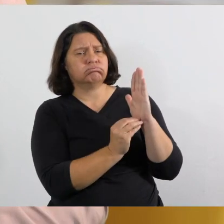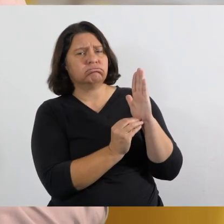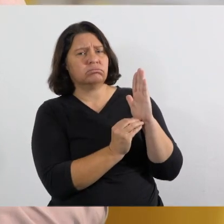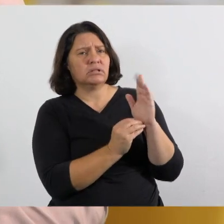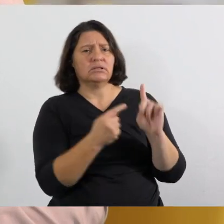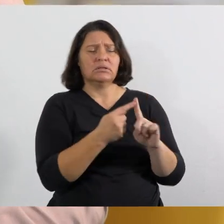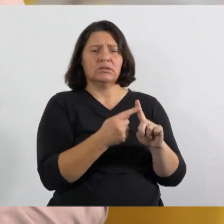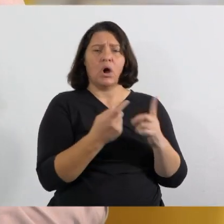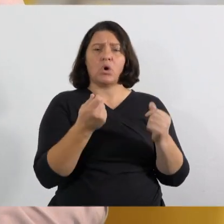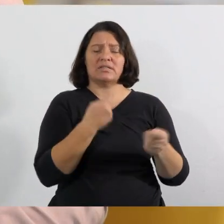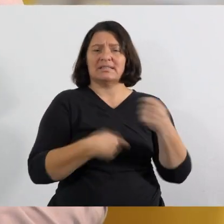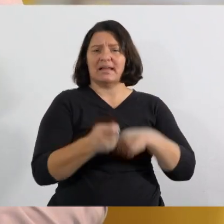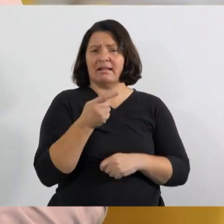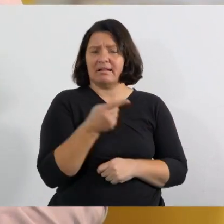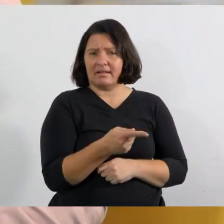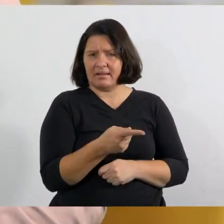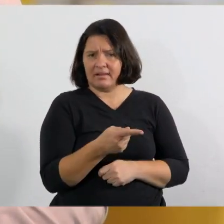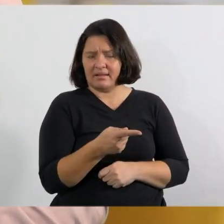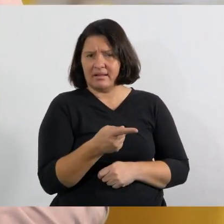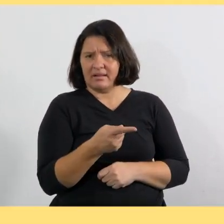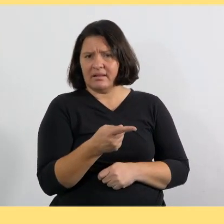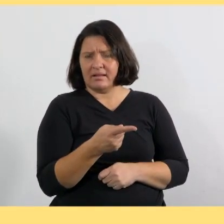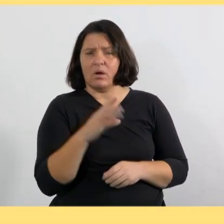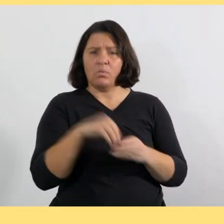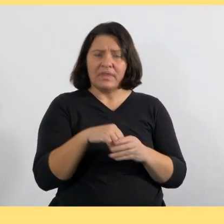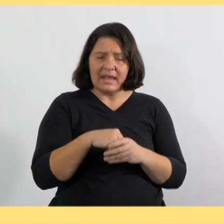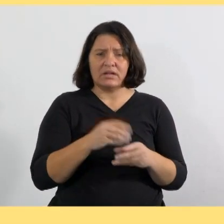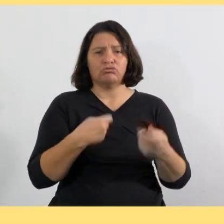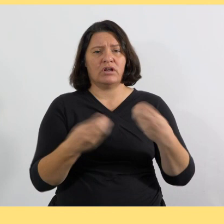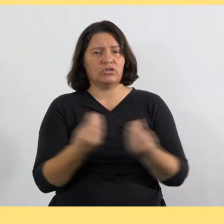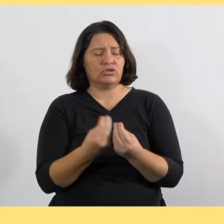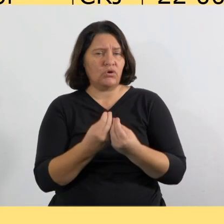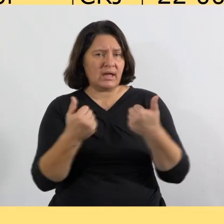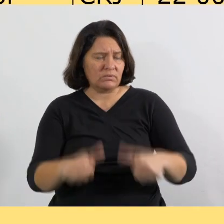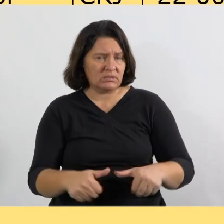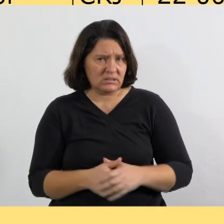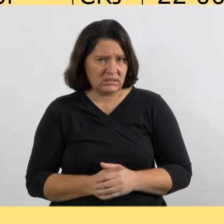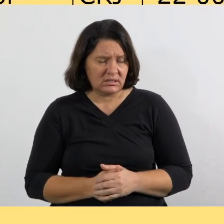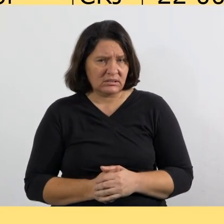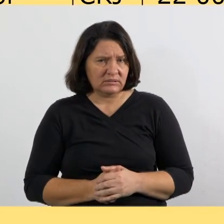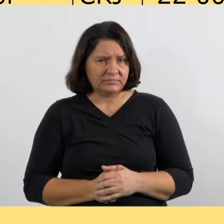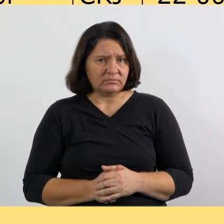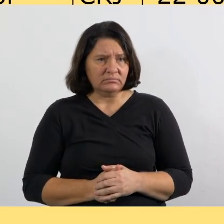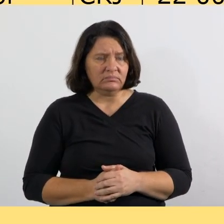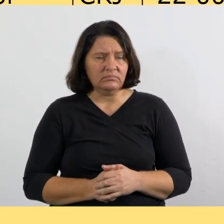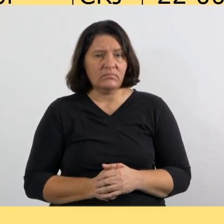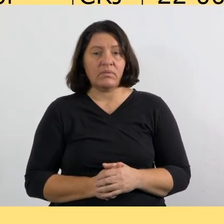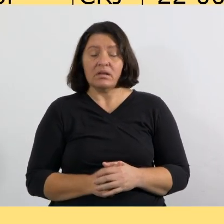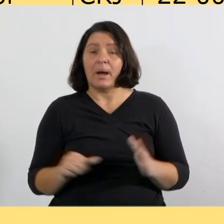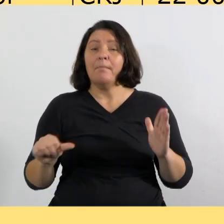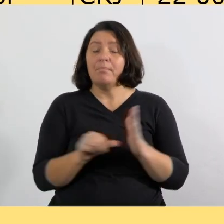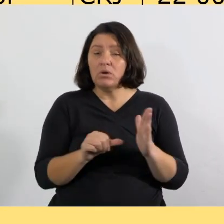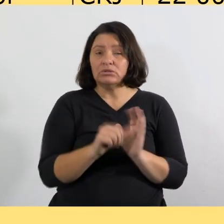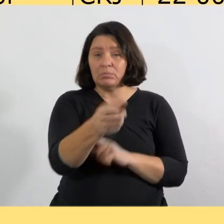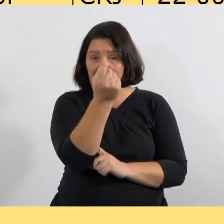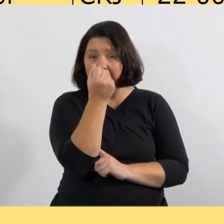record this cost of sales amount in my trading stock account? There it is. It is very important